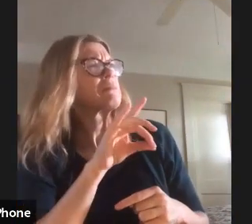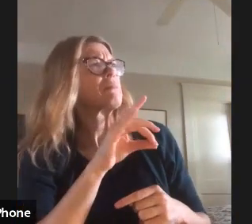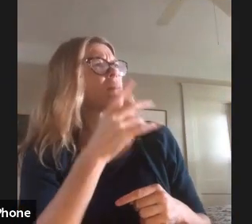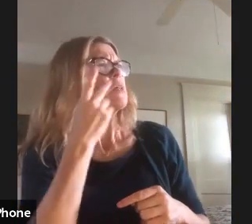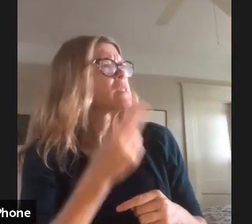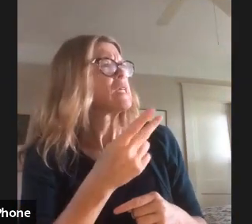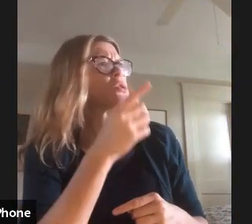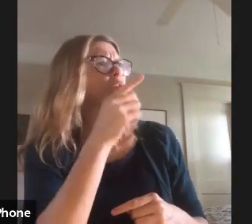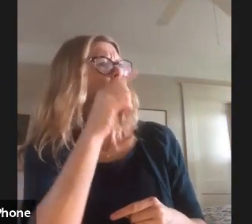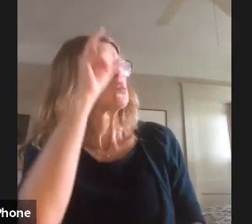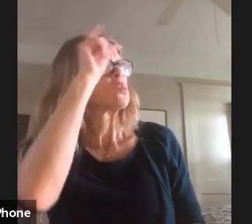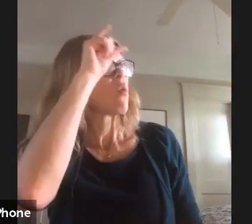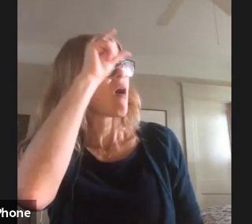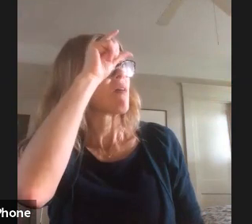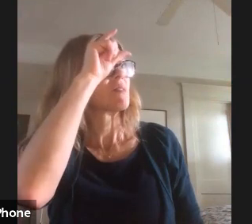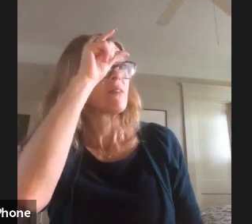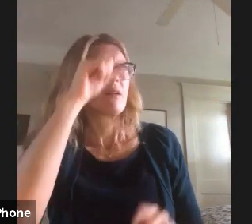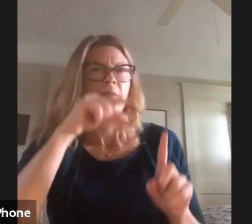one who seeks after God.